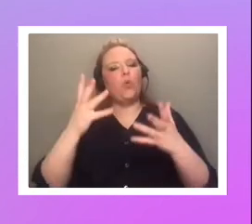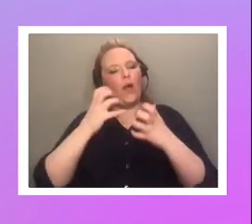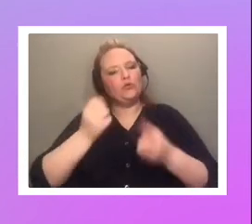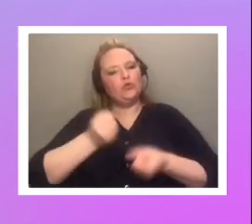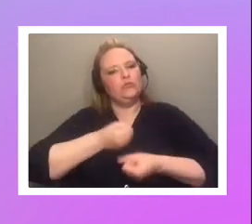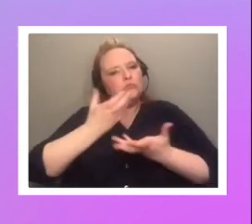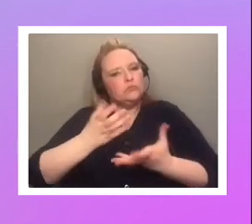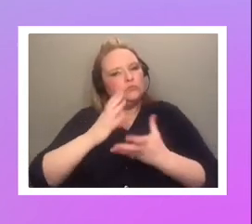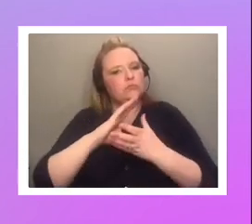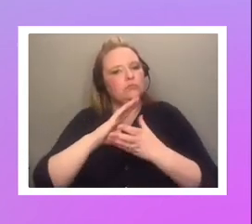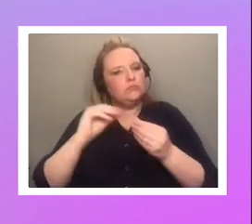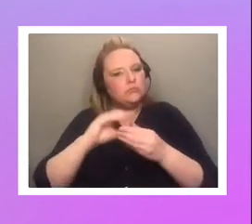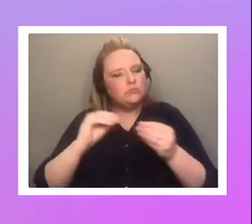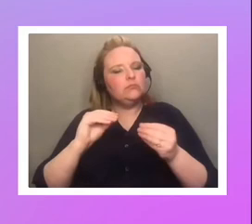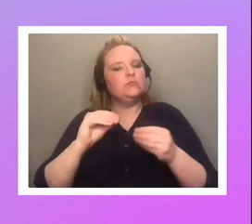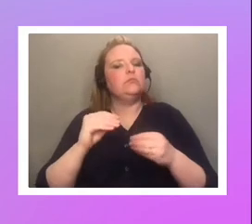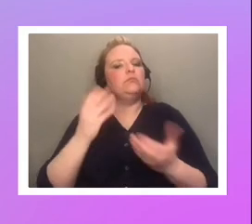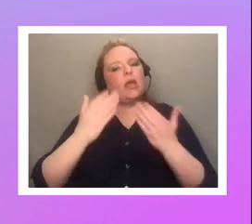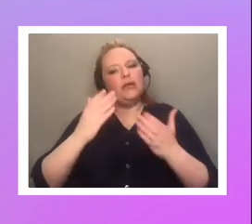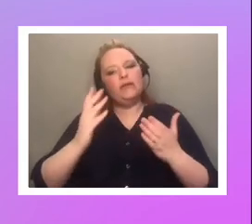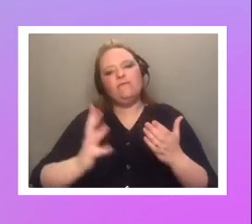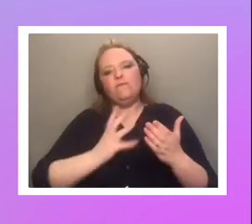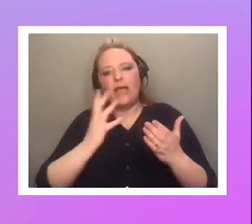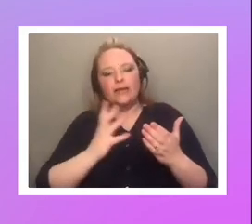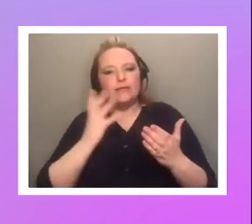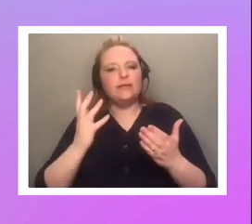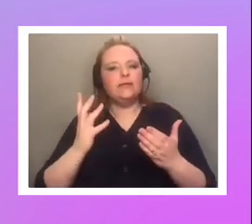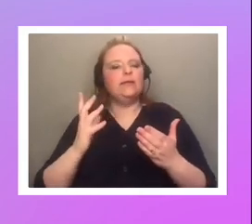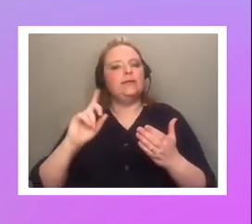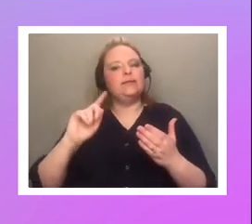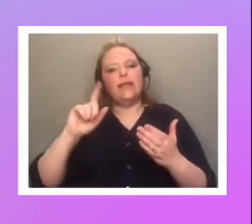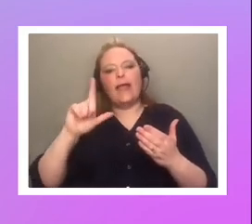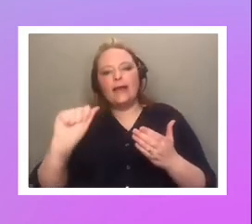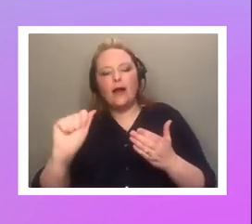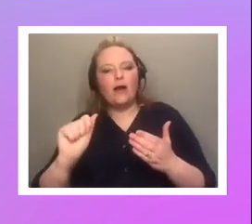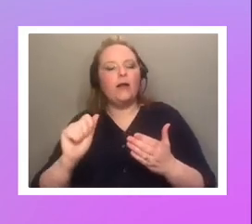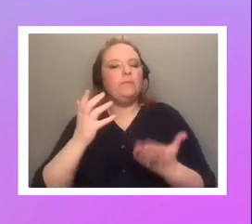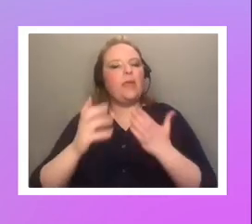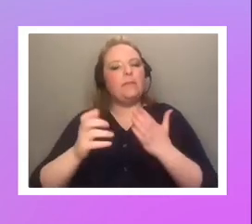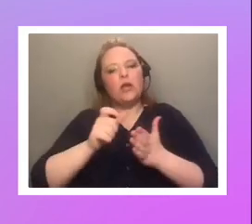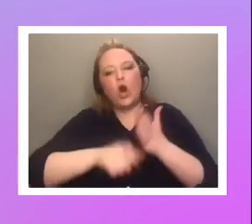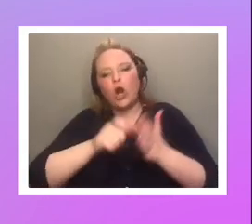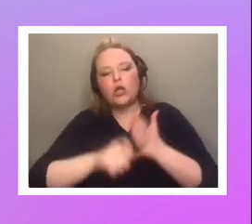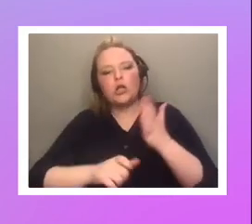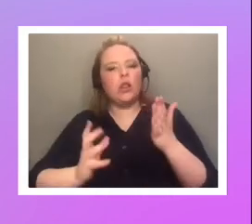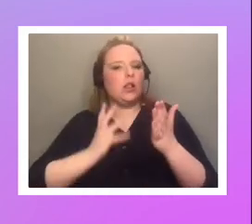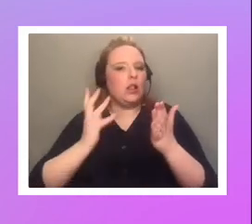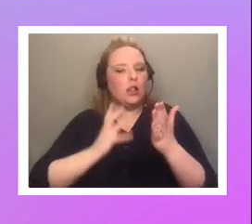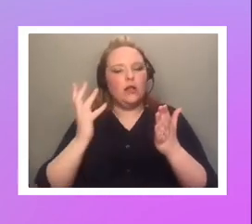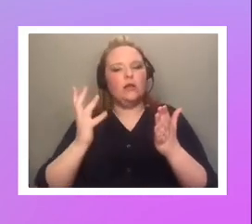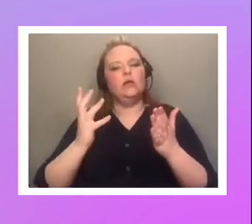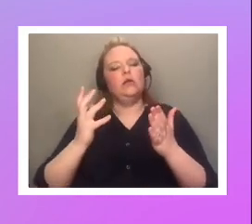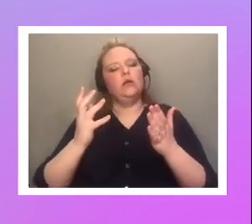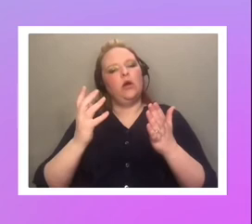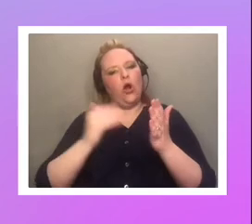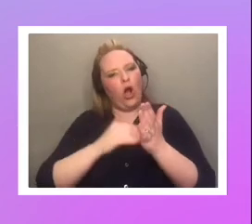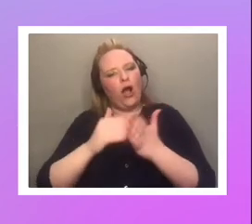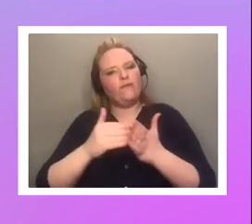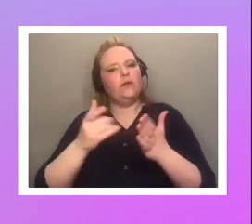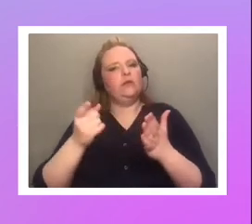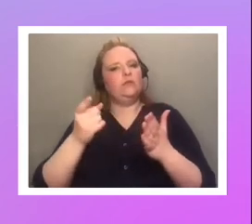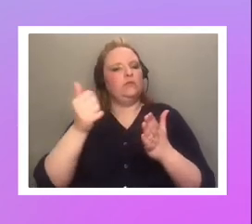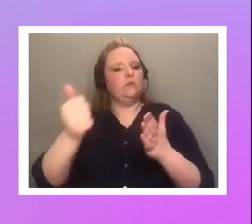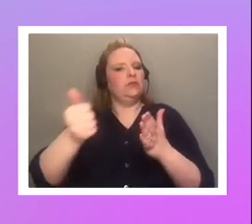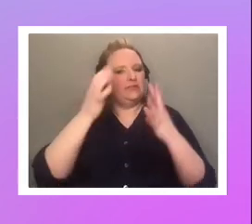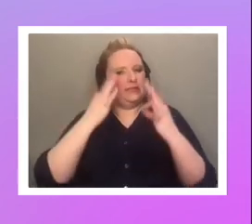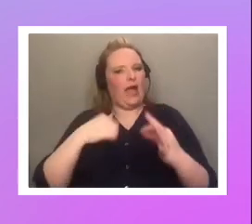across. And, you know, maybe it's a fancy data viz thing, a highly editorialized article. There's plenty of places where we might decide that we want